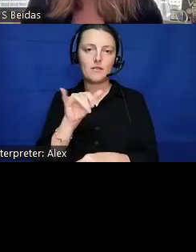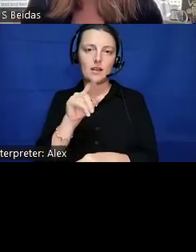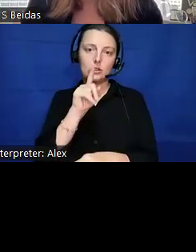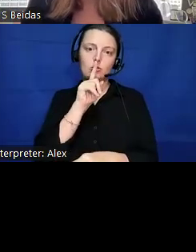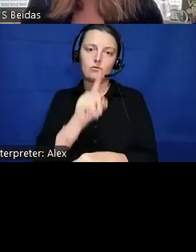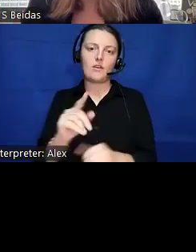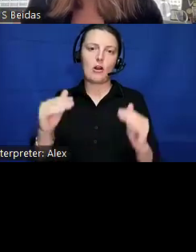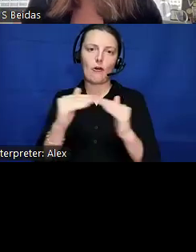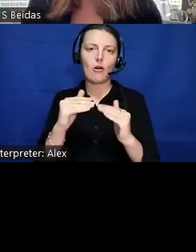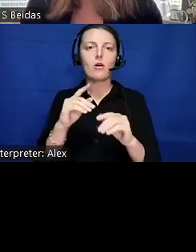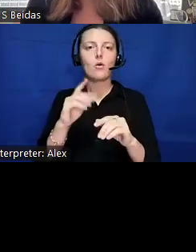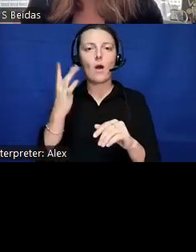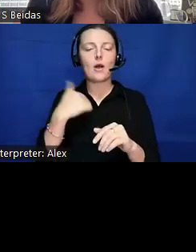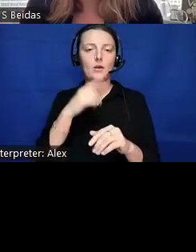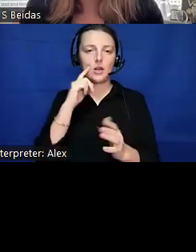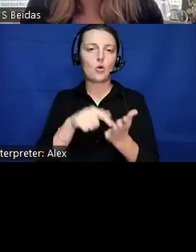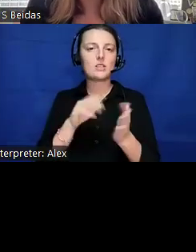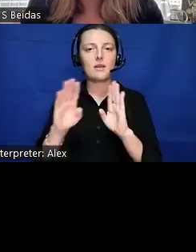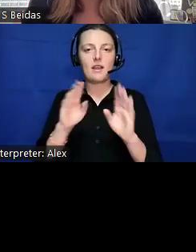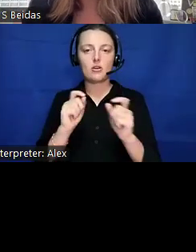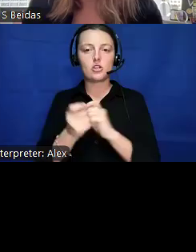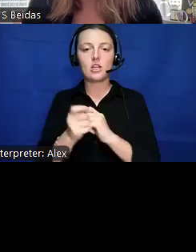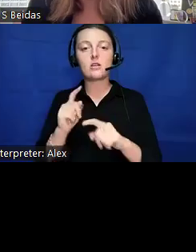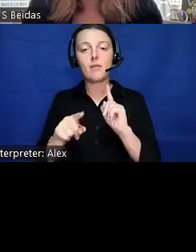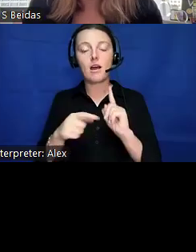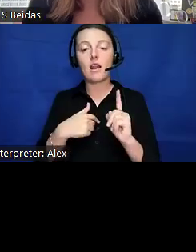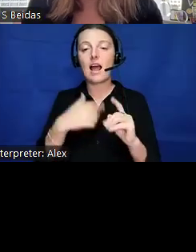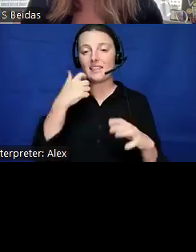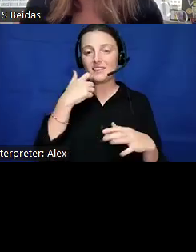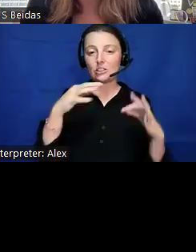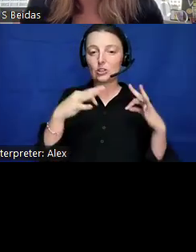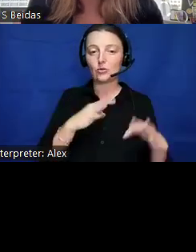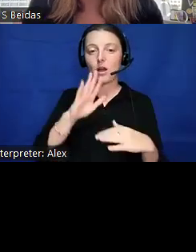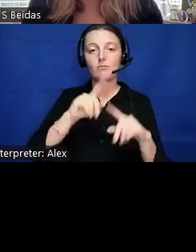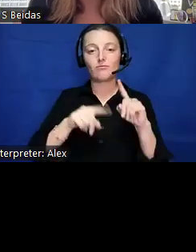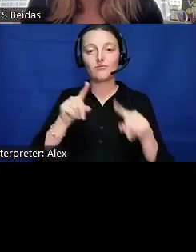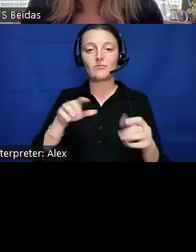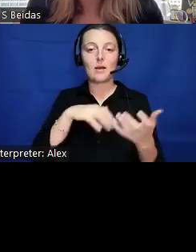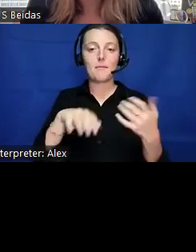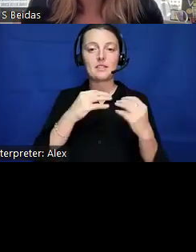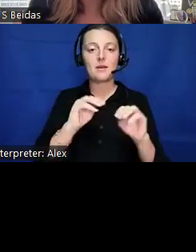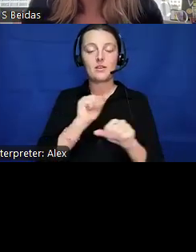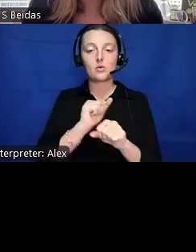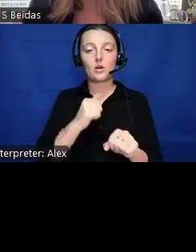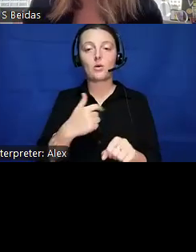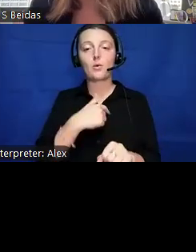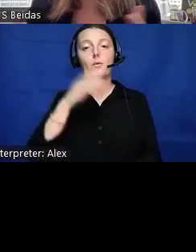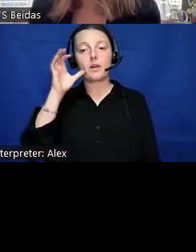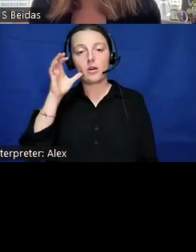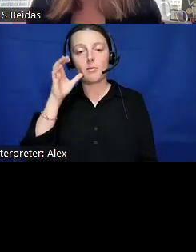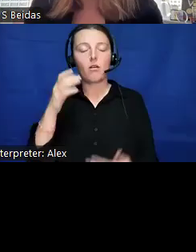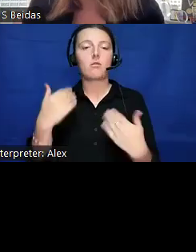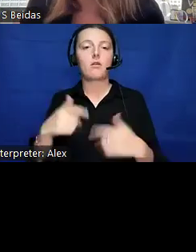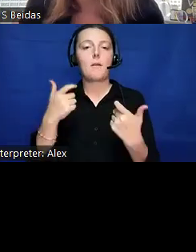but from all of the mixed methods work that I described, we were hearing about the tremendous challenges in delivering mental health care in the